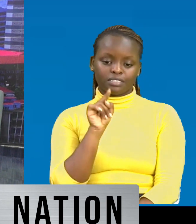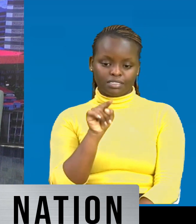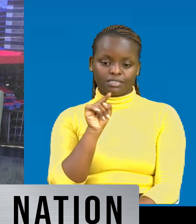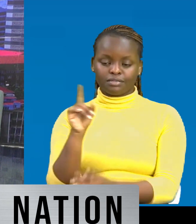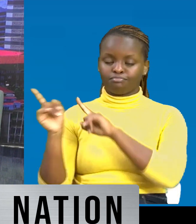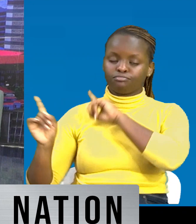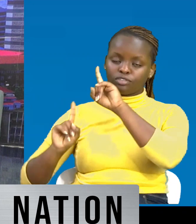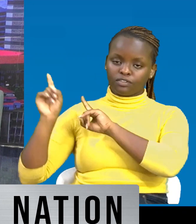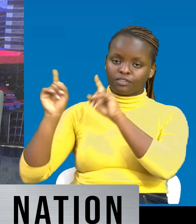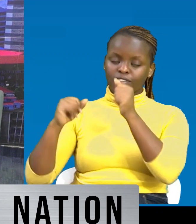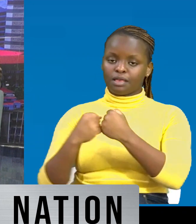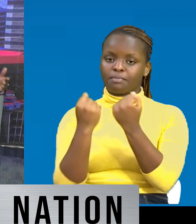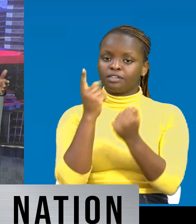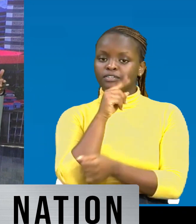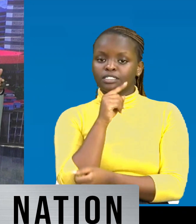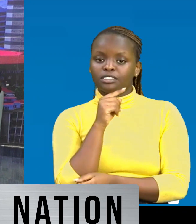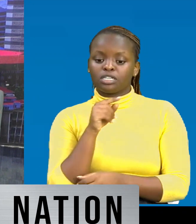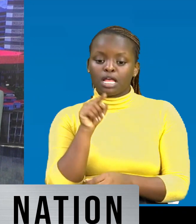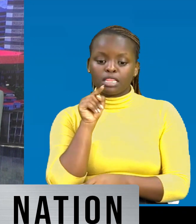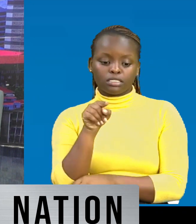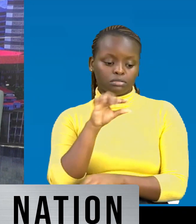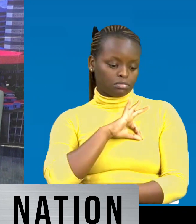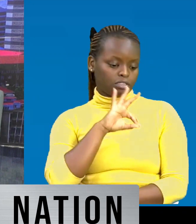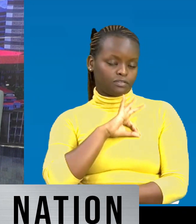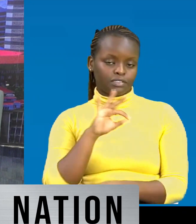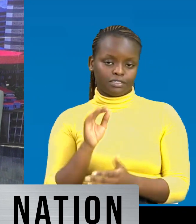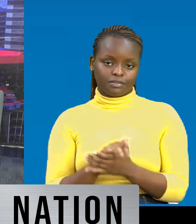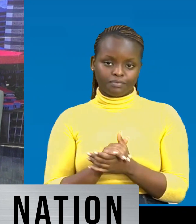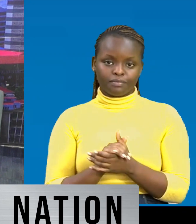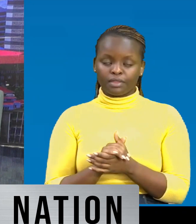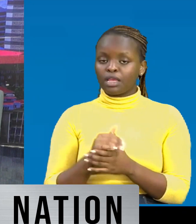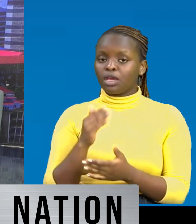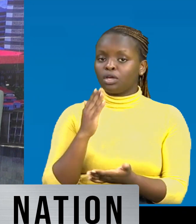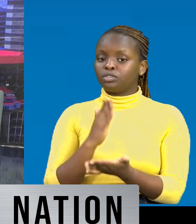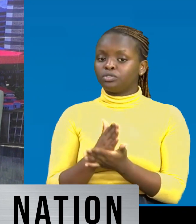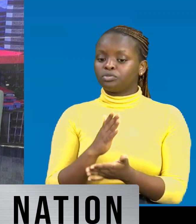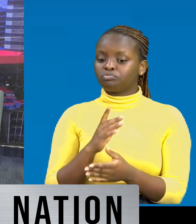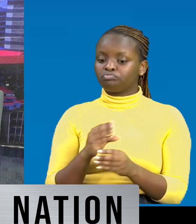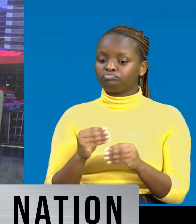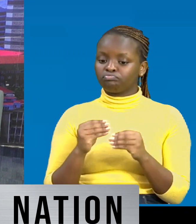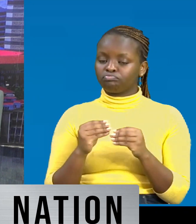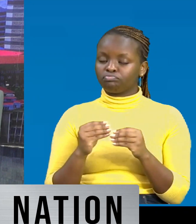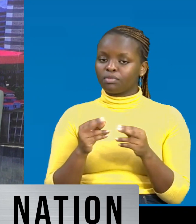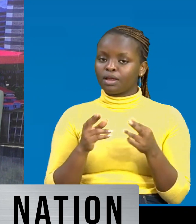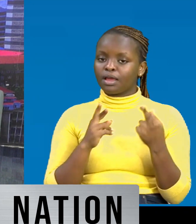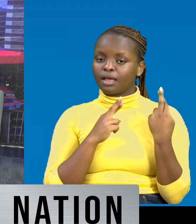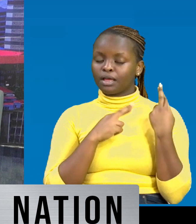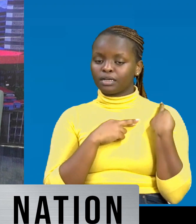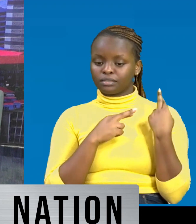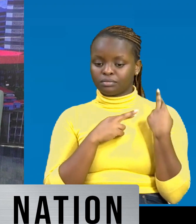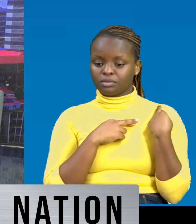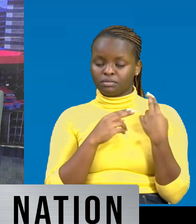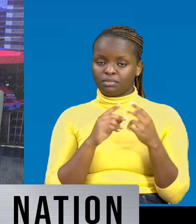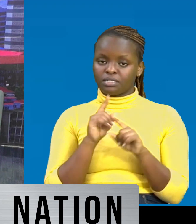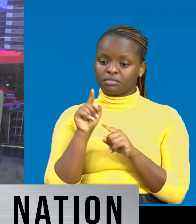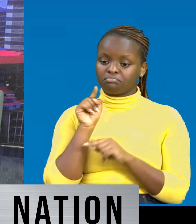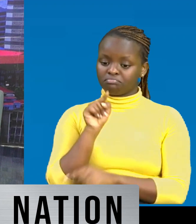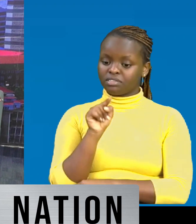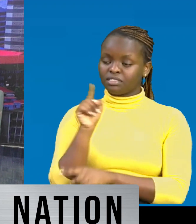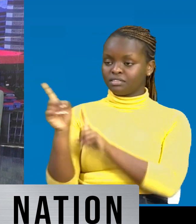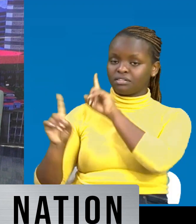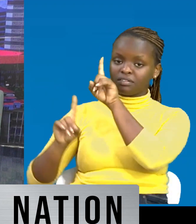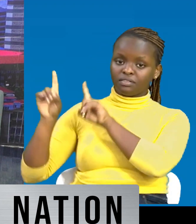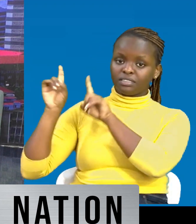that have happened, and this is how we have benefited, so that we can actually deal with the question of accountability of these travels. We don't want